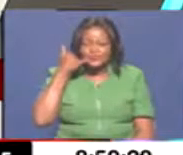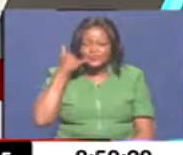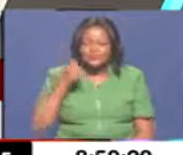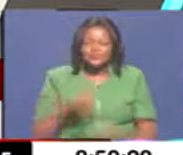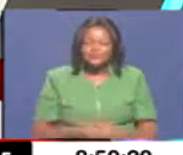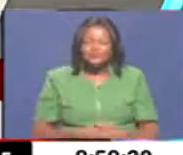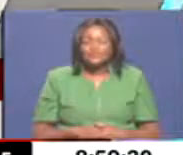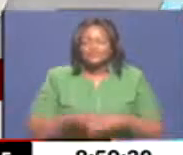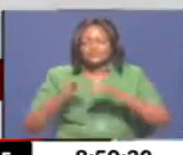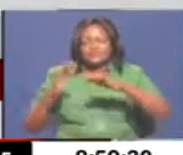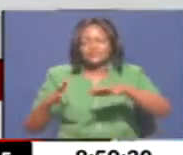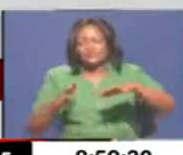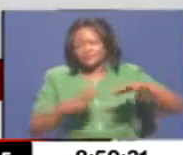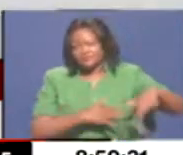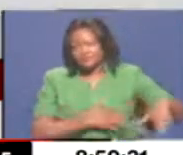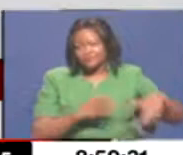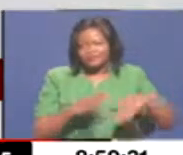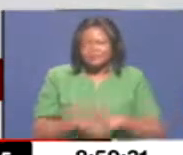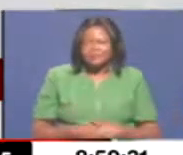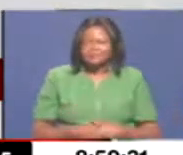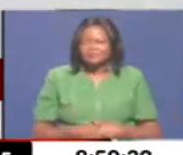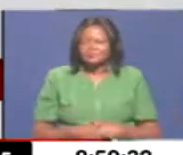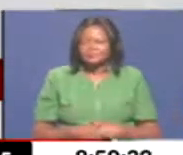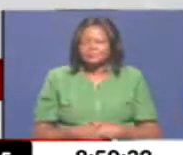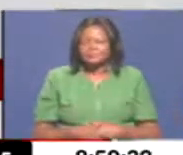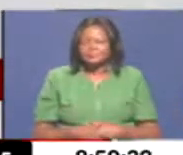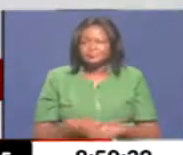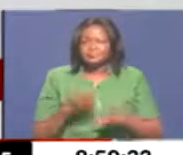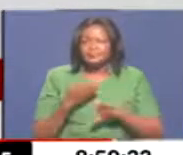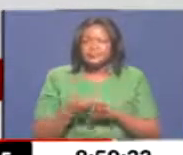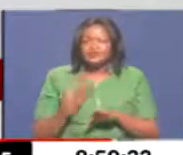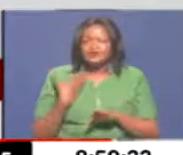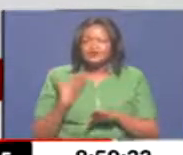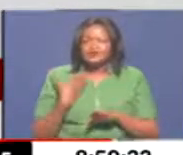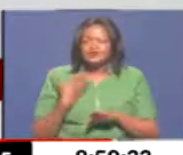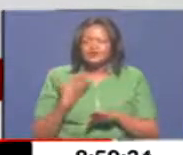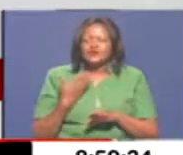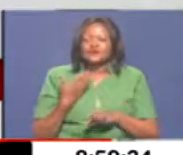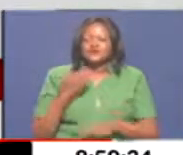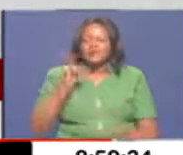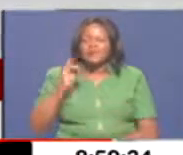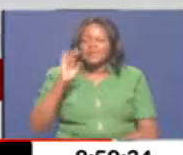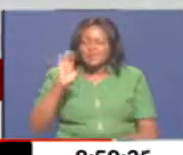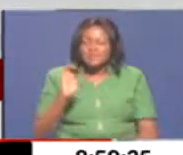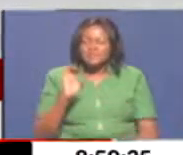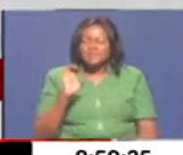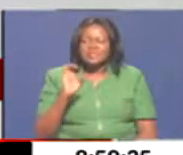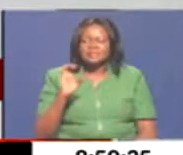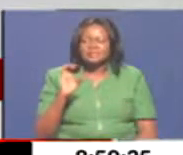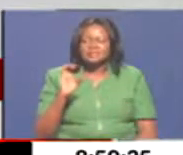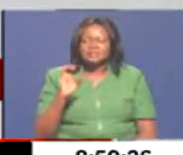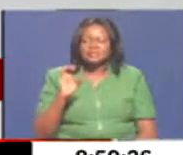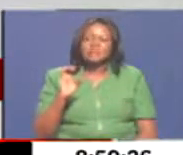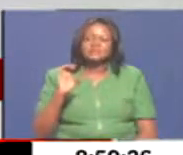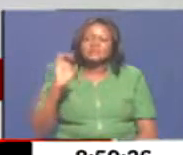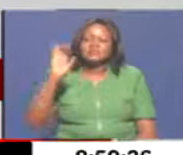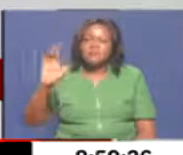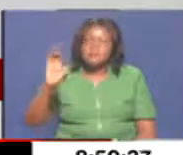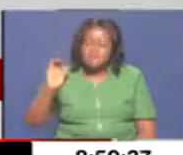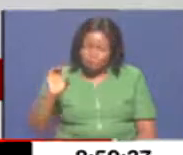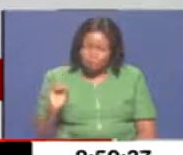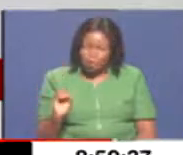Let's get started. But just before that, former Independent Electoral and Boundaries Commission Chief Executive